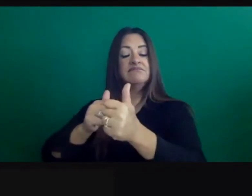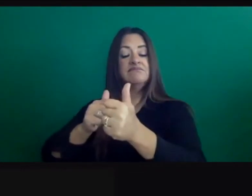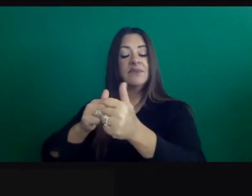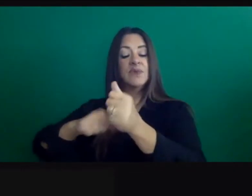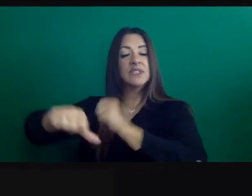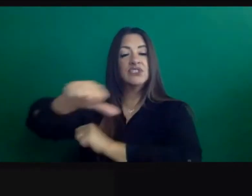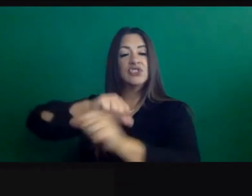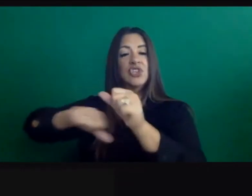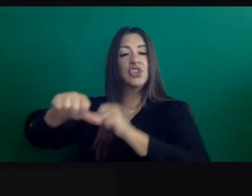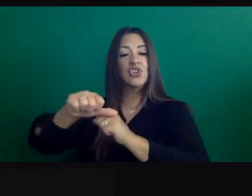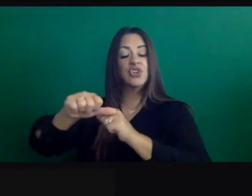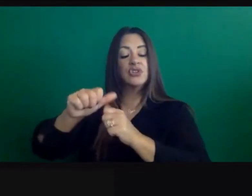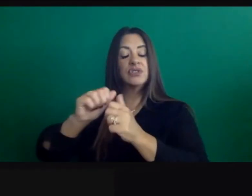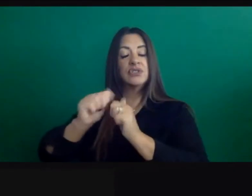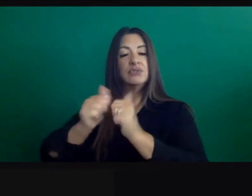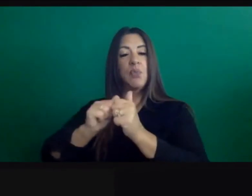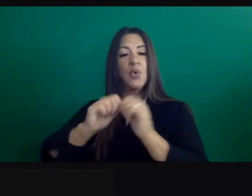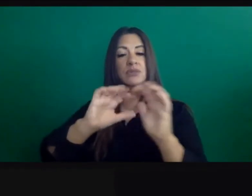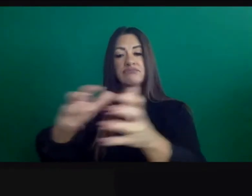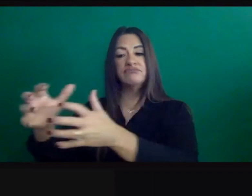youth sports to resume?